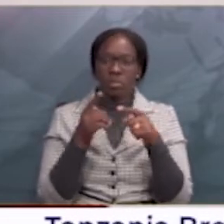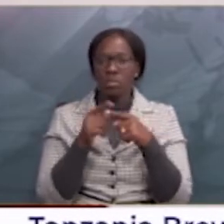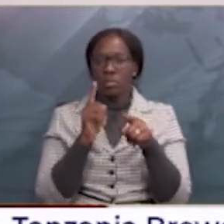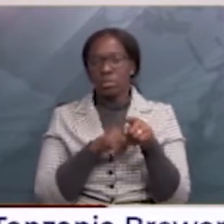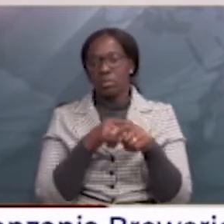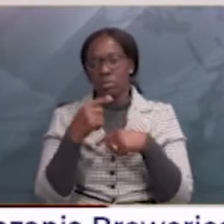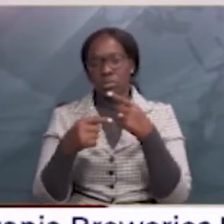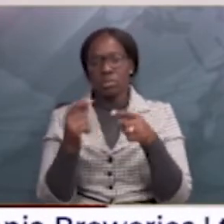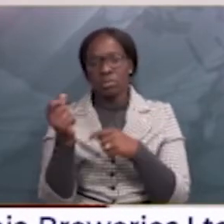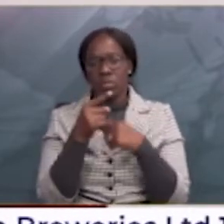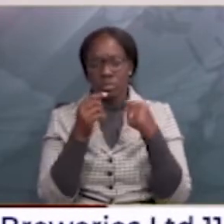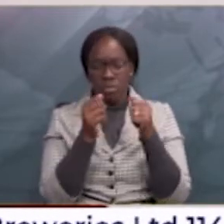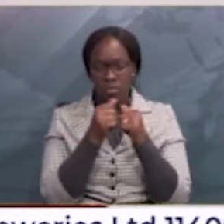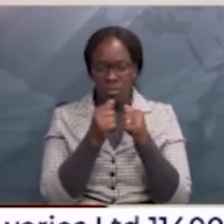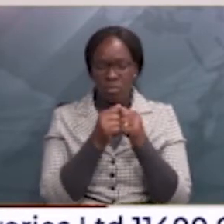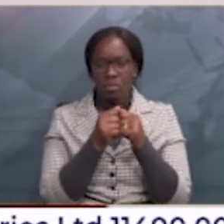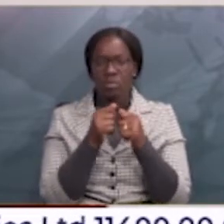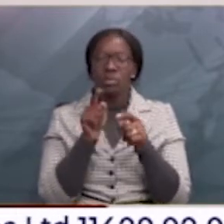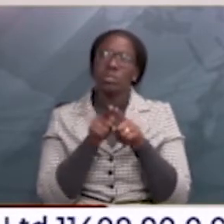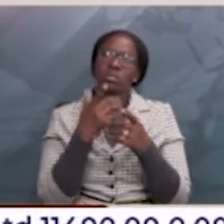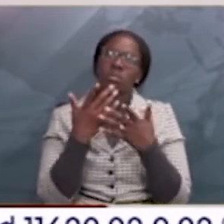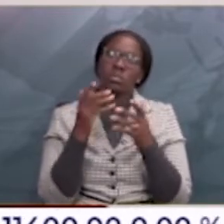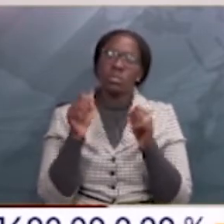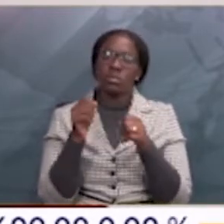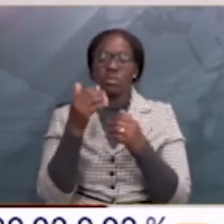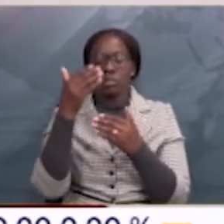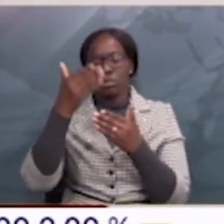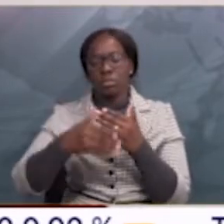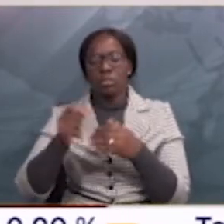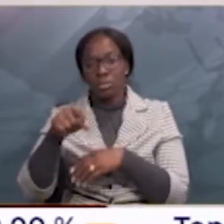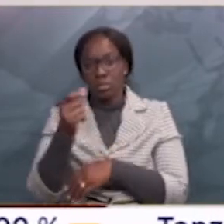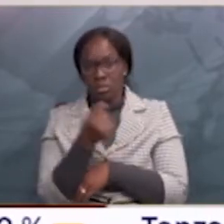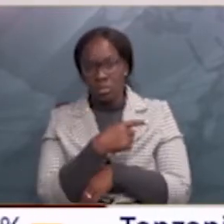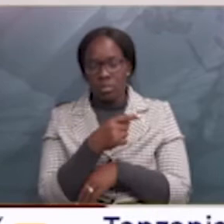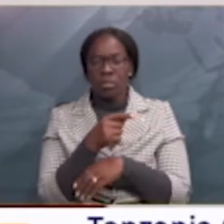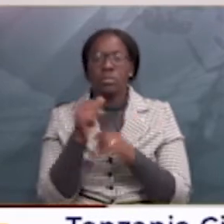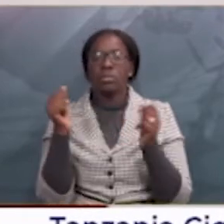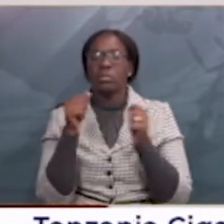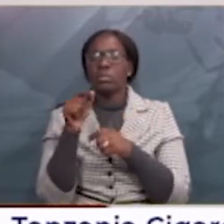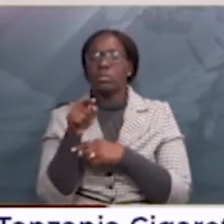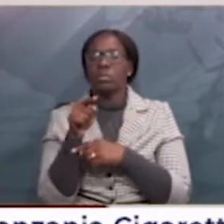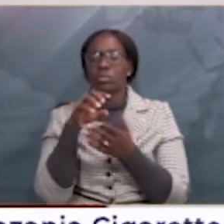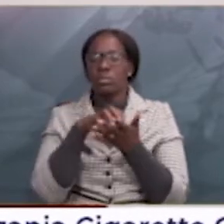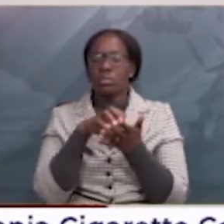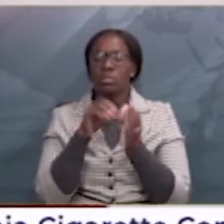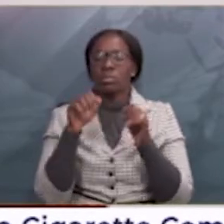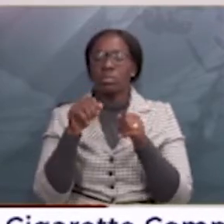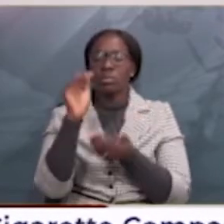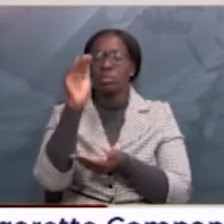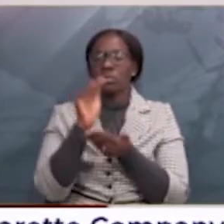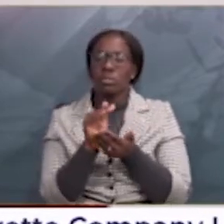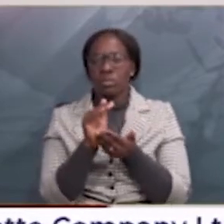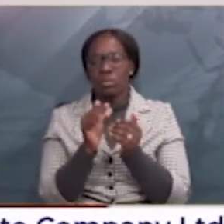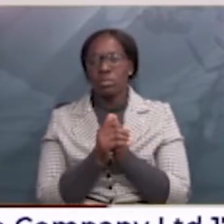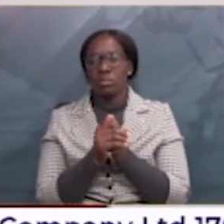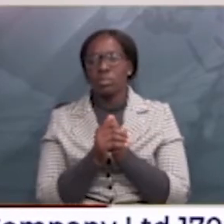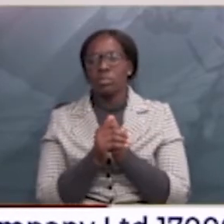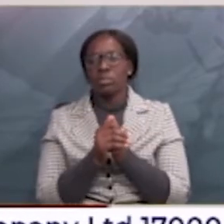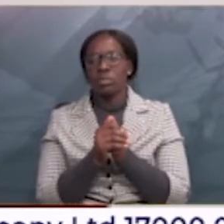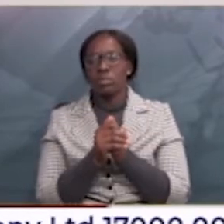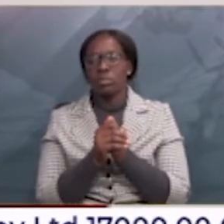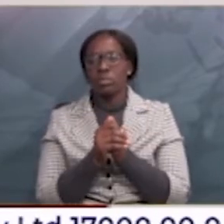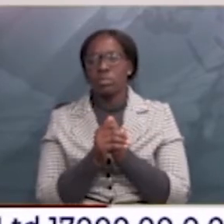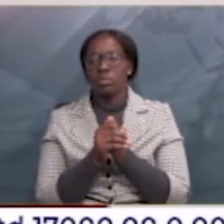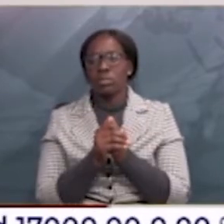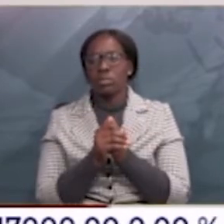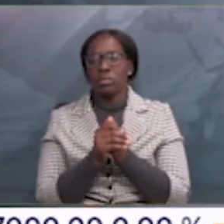into October, and possibly towards the end of this month, the cool and cloudy conditions are likely to reduce.